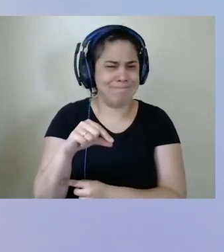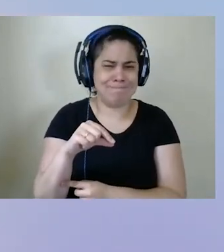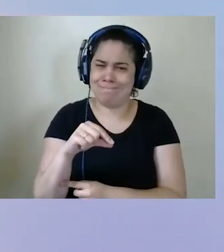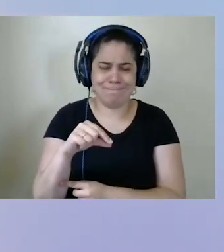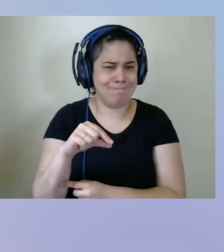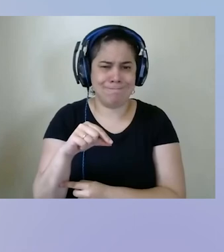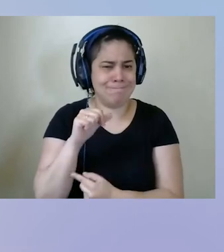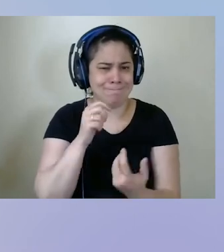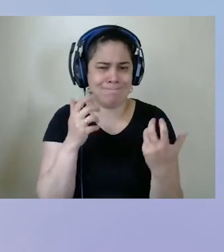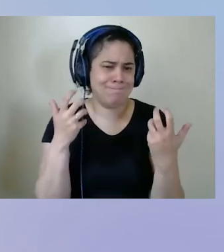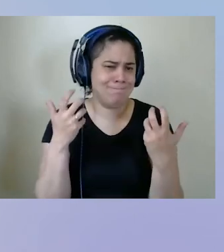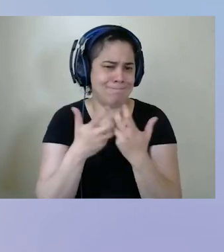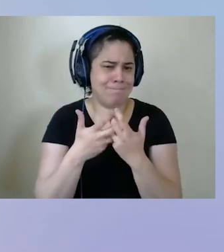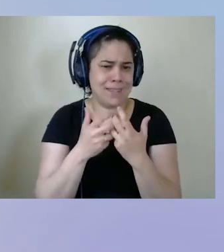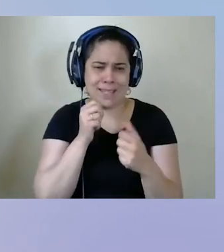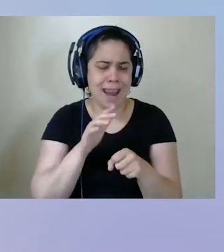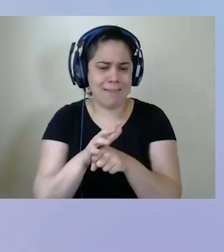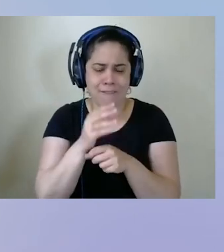it gives us enough information.